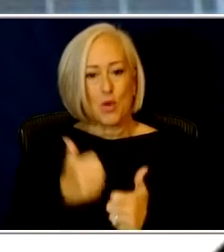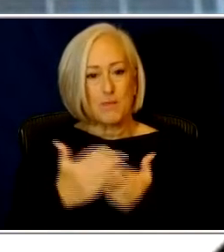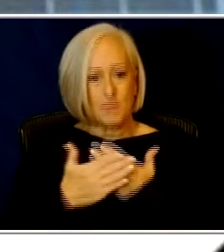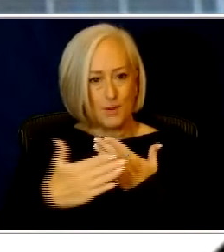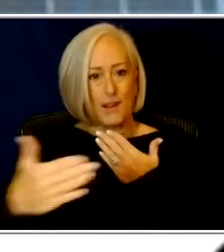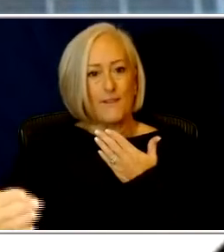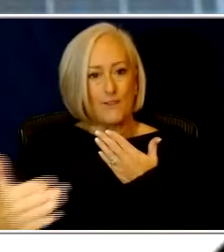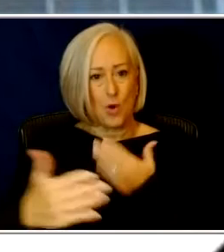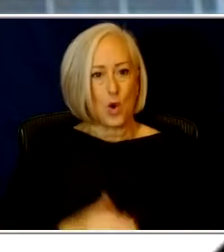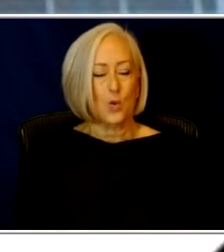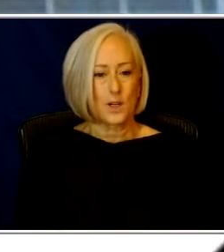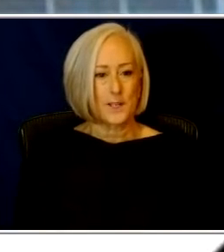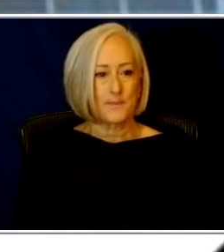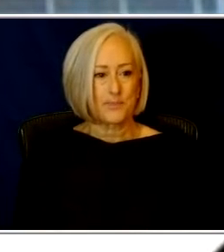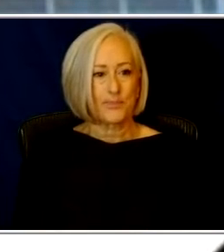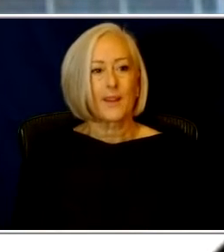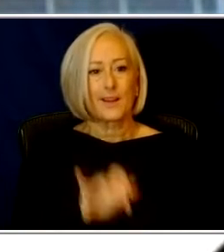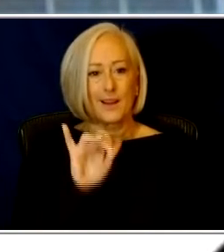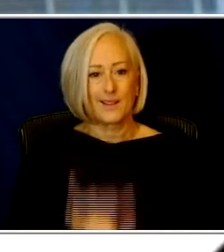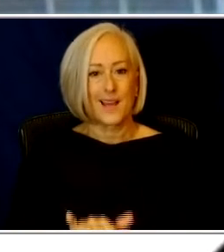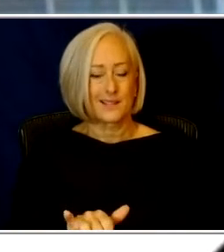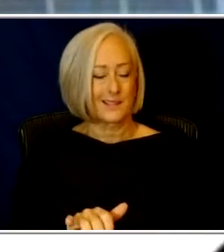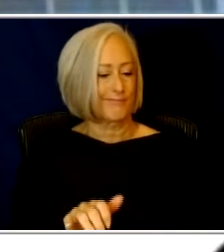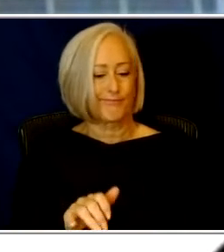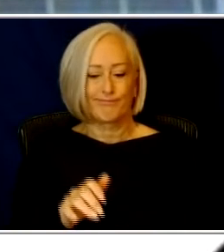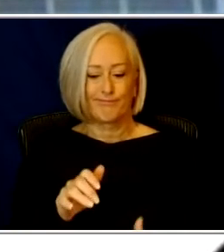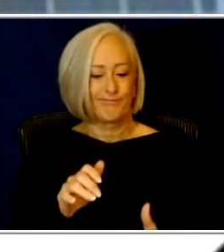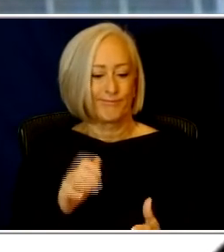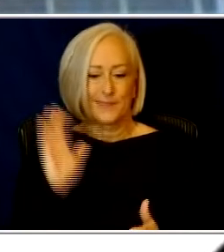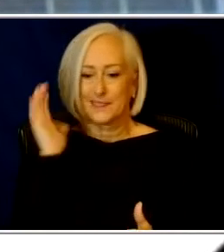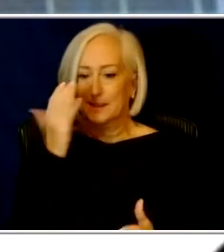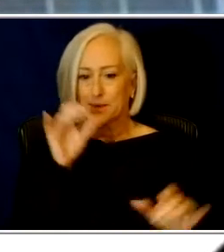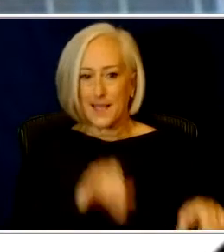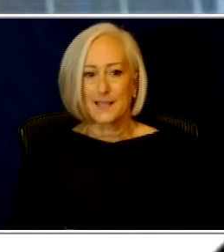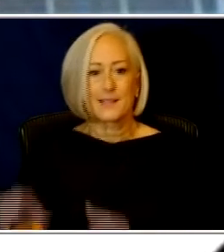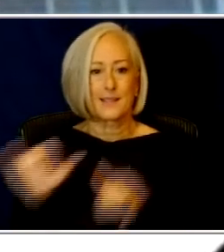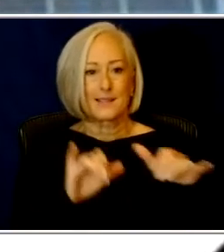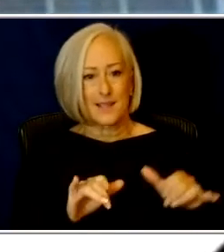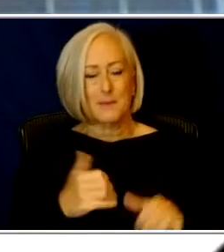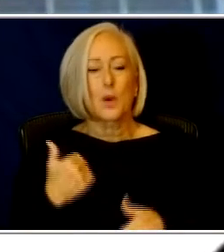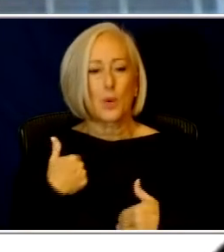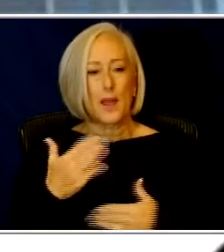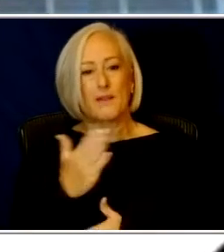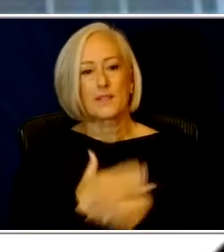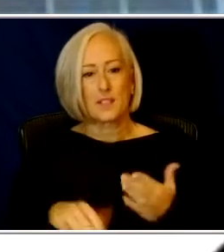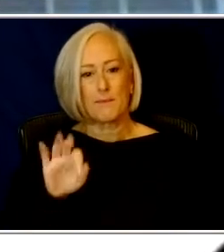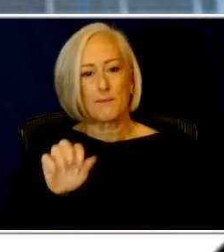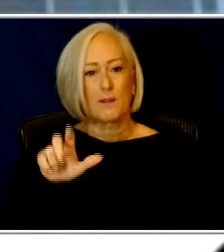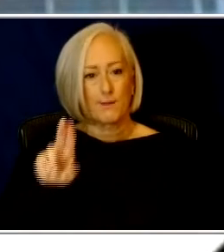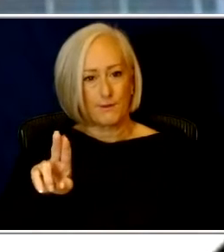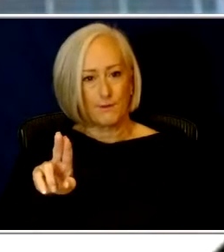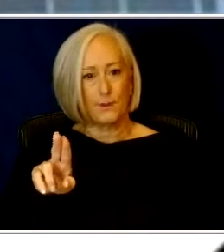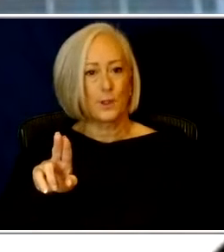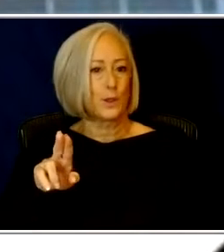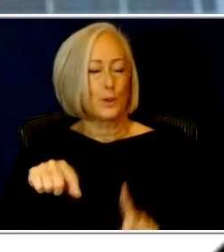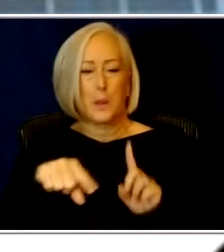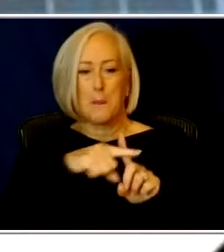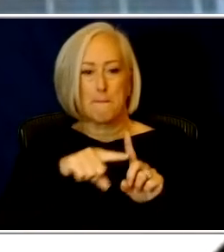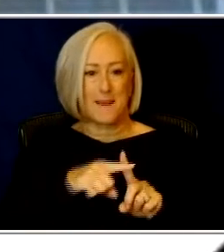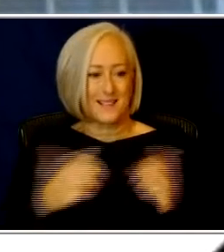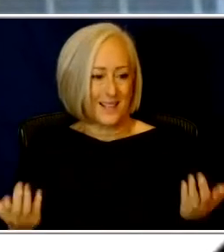And that's really kind of the state of the union for us. We've had 5 positive flu cases each of the last 2 weeks. That's system-wide in an area of